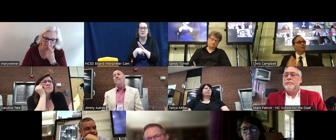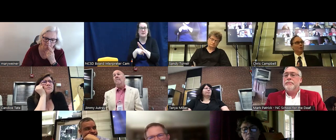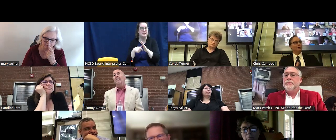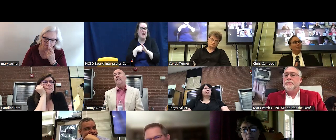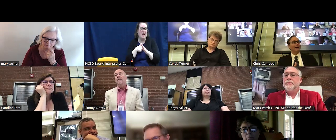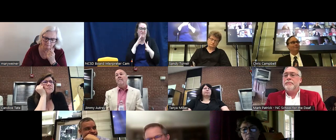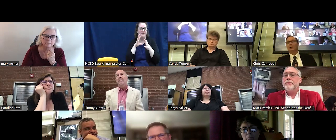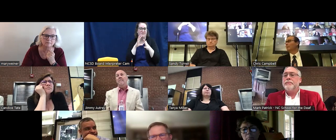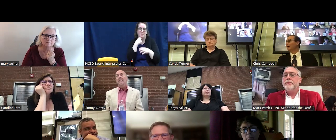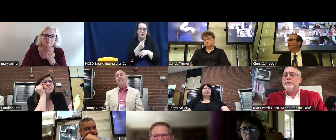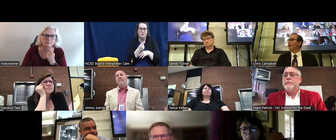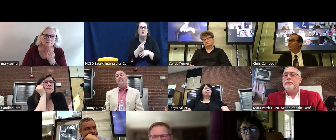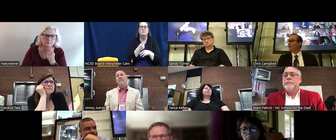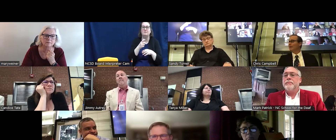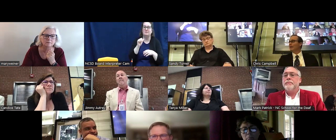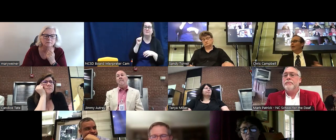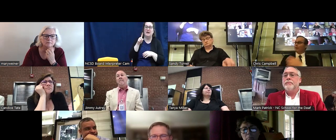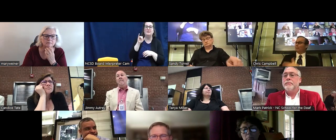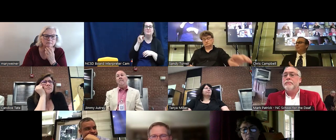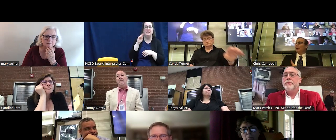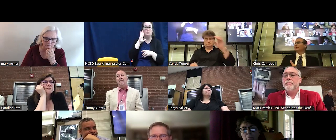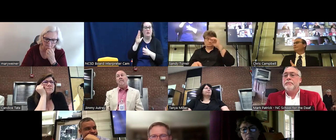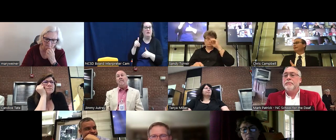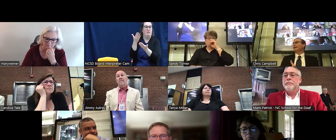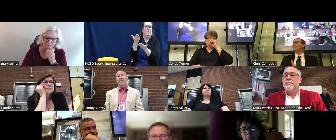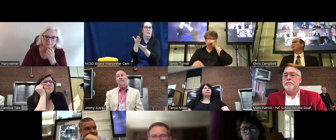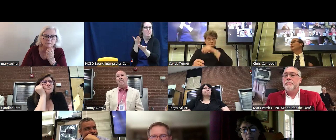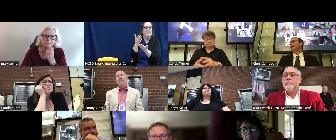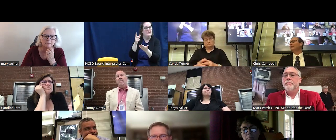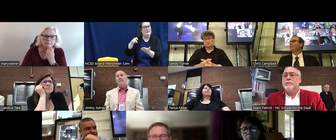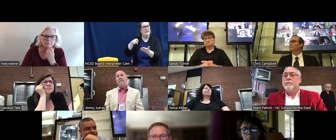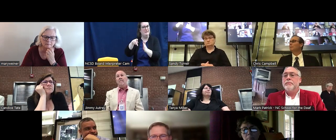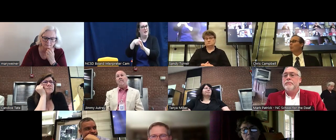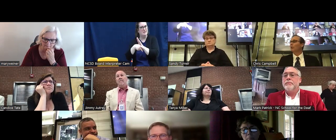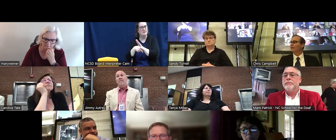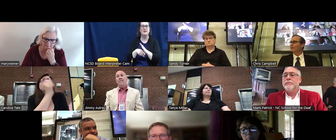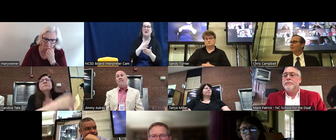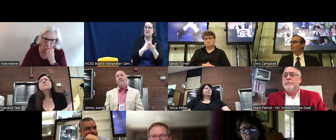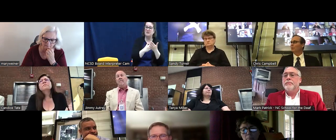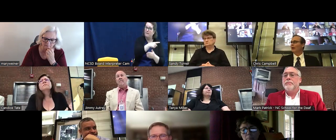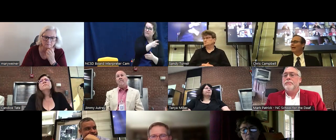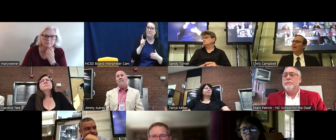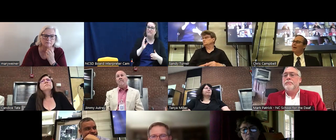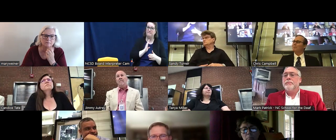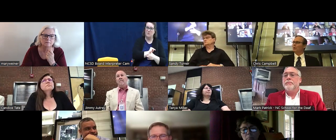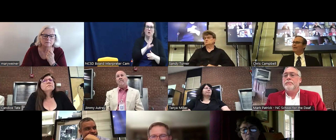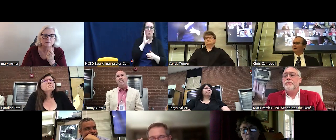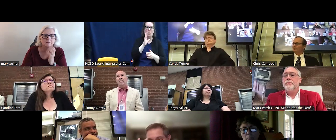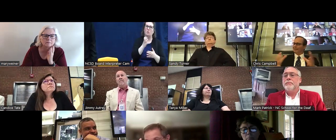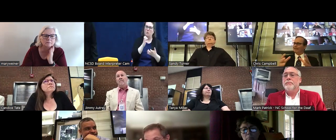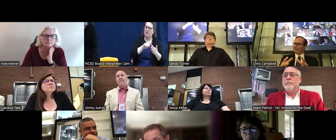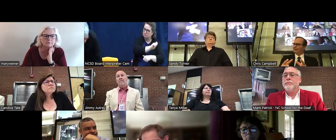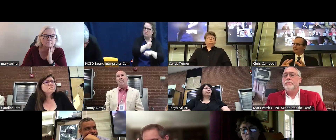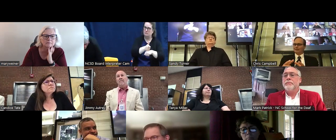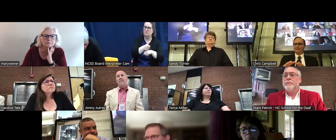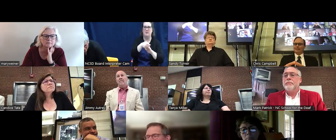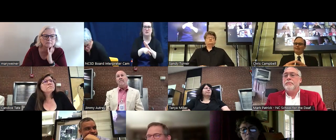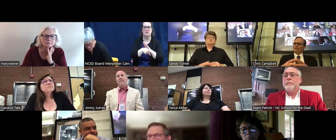will originate from your administration. And there'll be policies that kind of originate from this board that you want. And that board